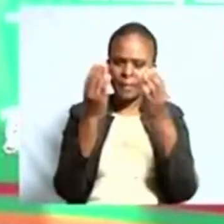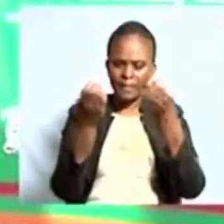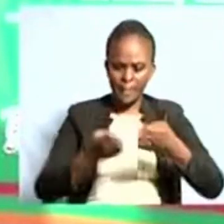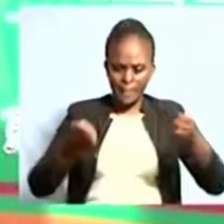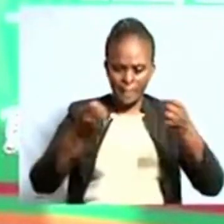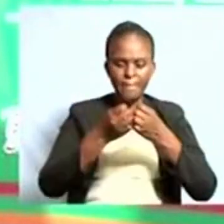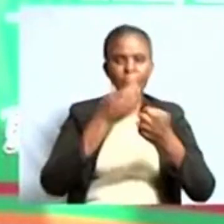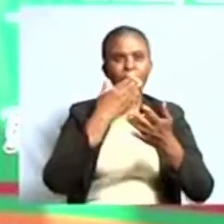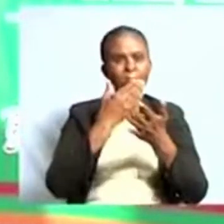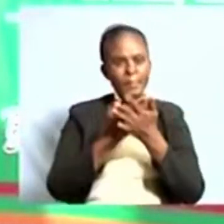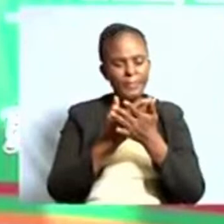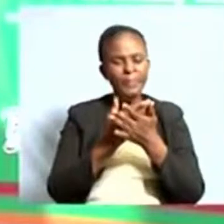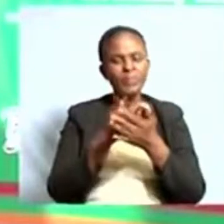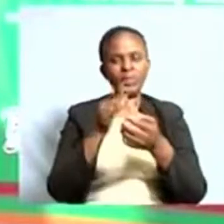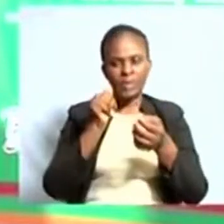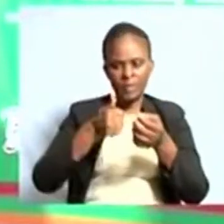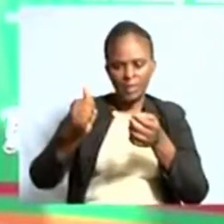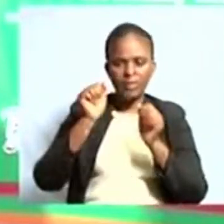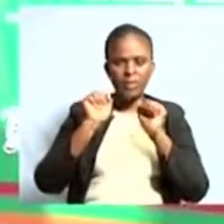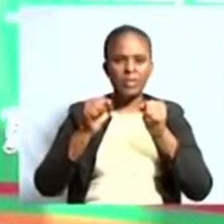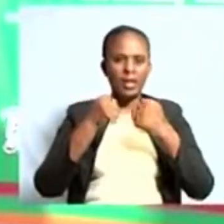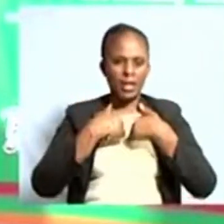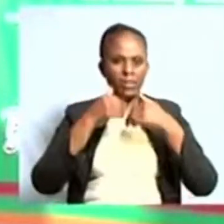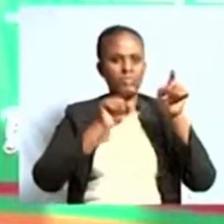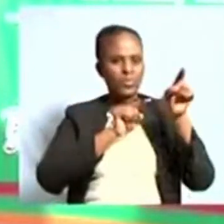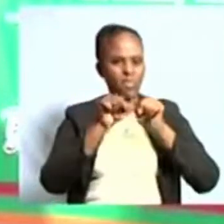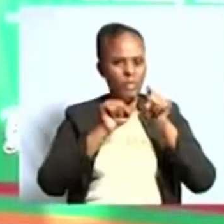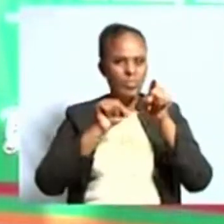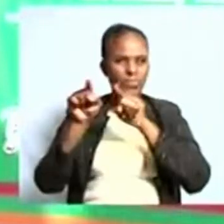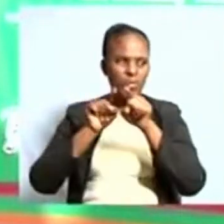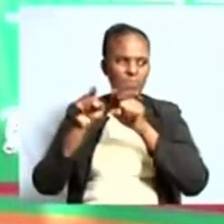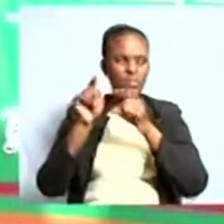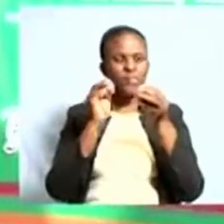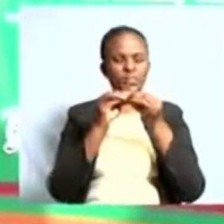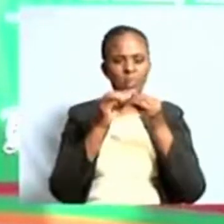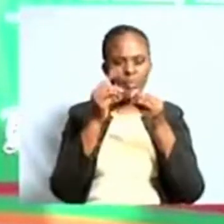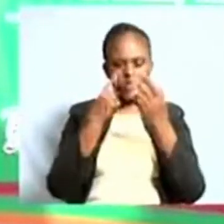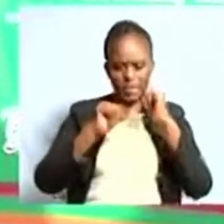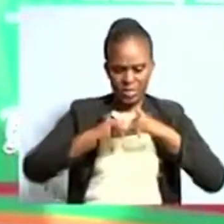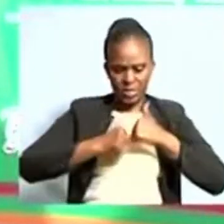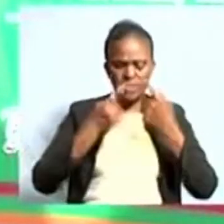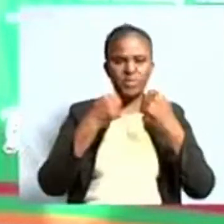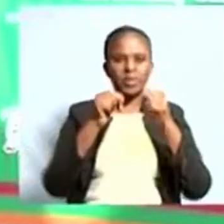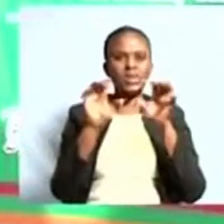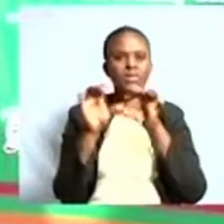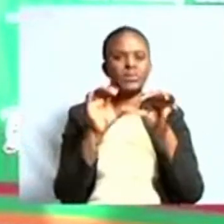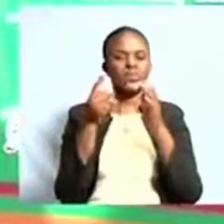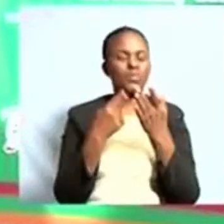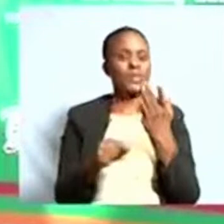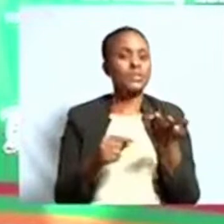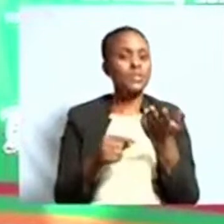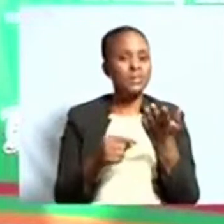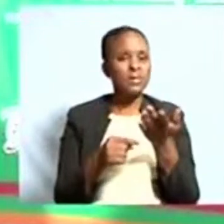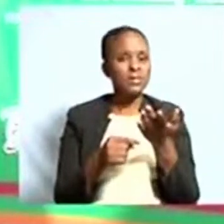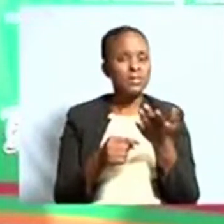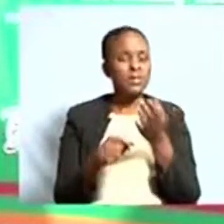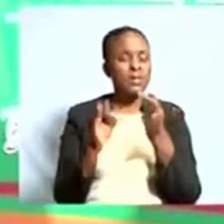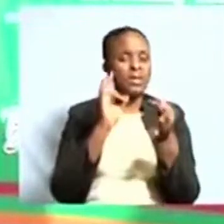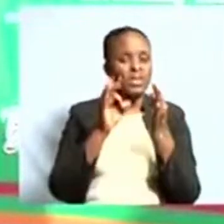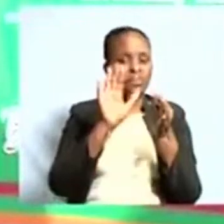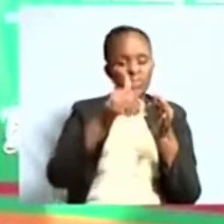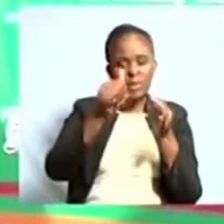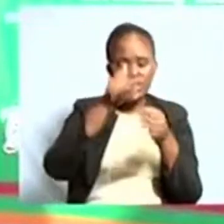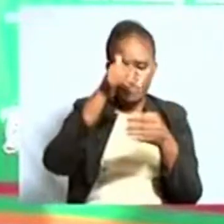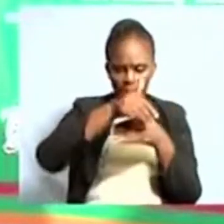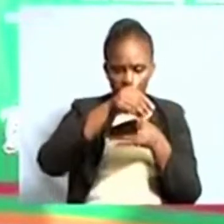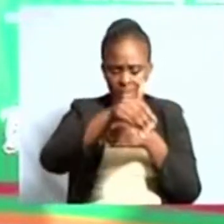environment where there will be competitiveness. So, what are we trying to do? If you register